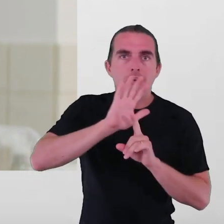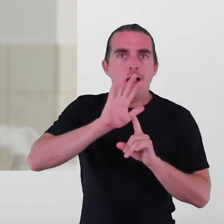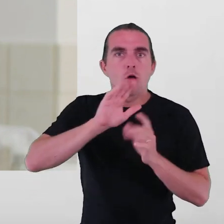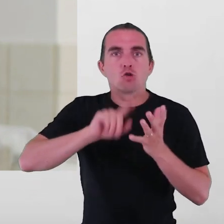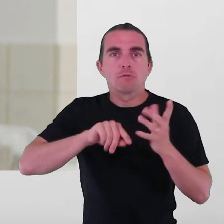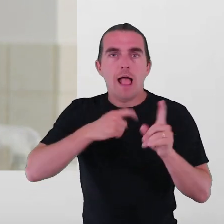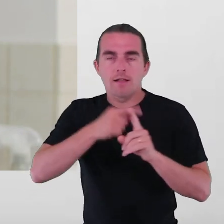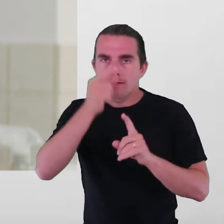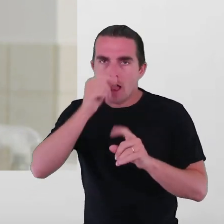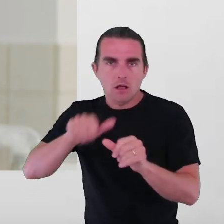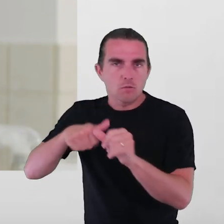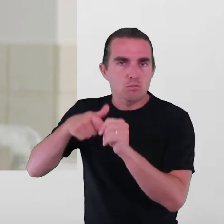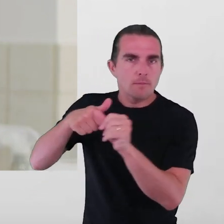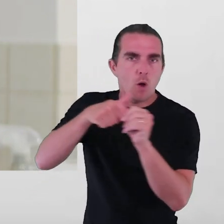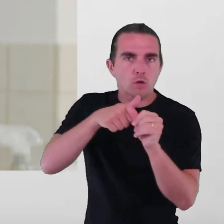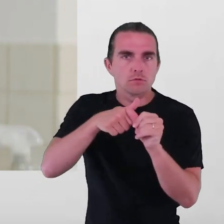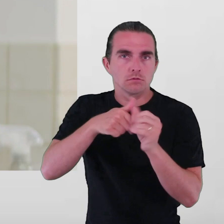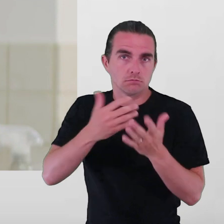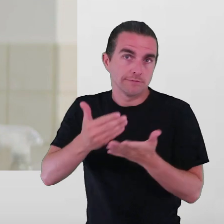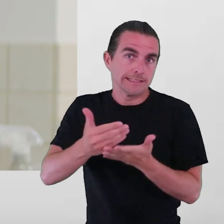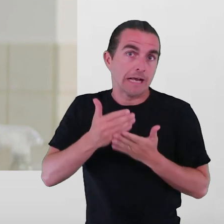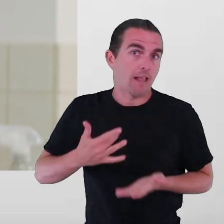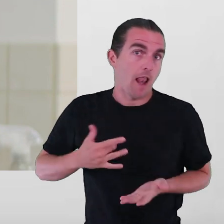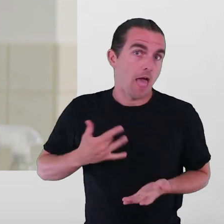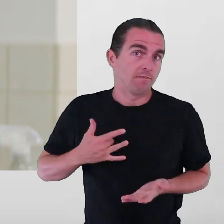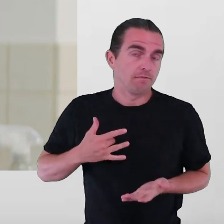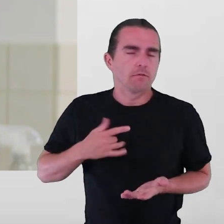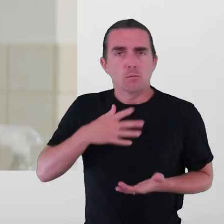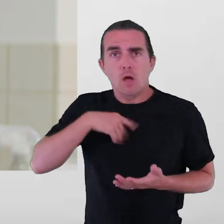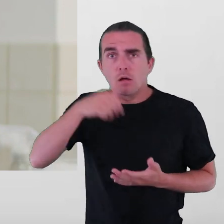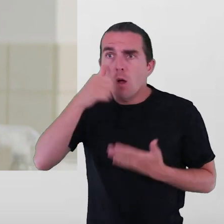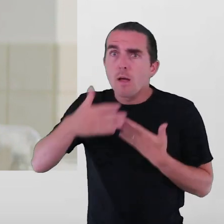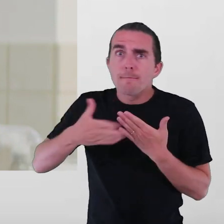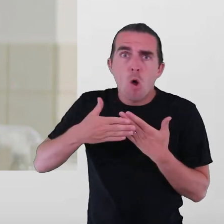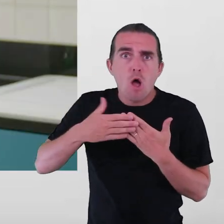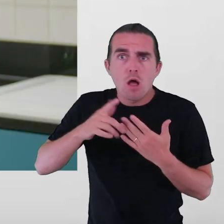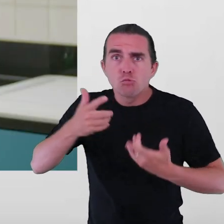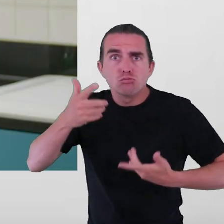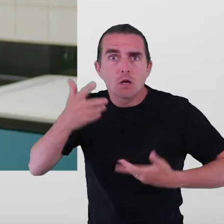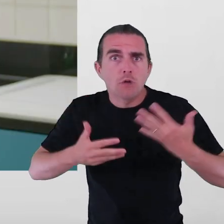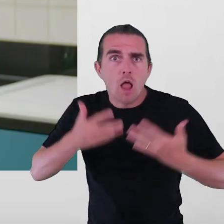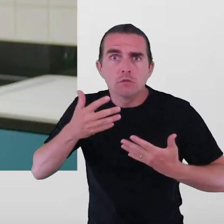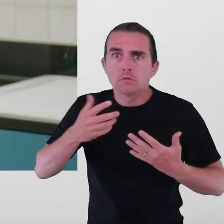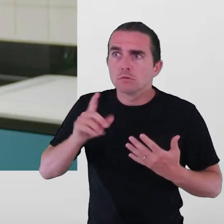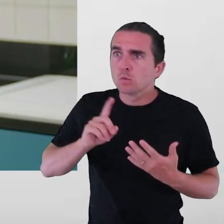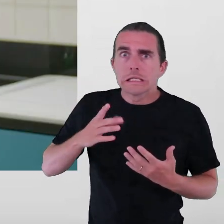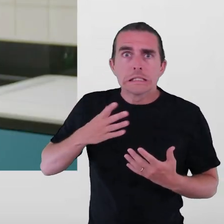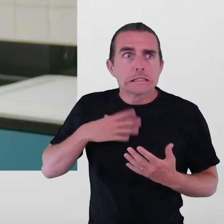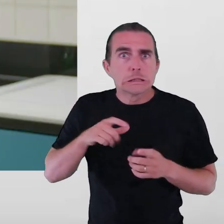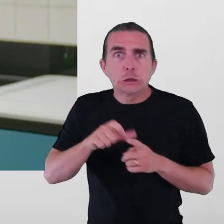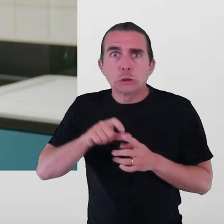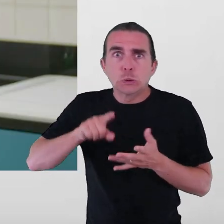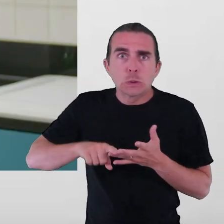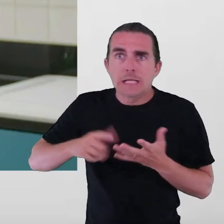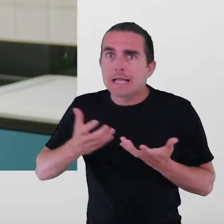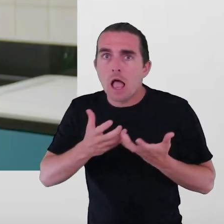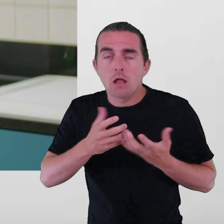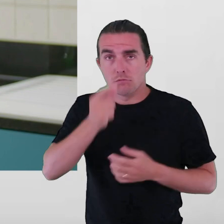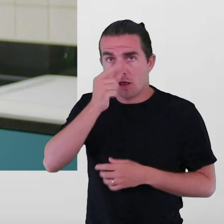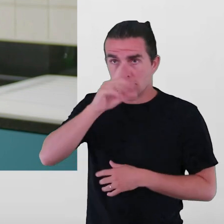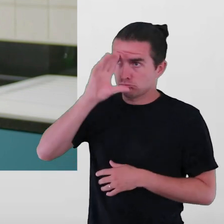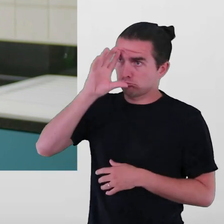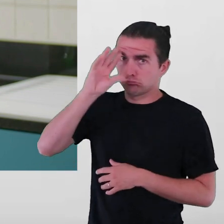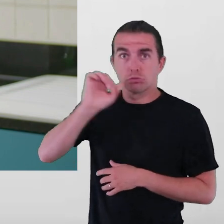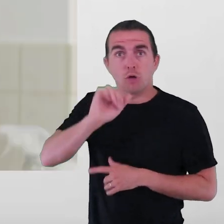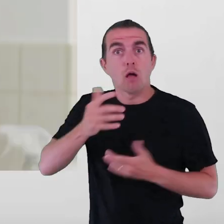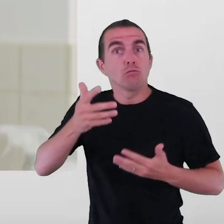support communities across the UK, combat the virus and save lives. You can also find out more about the result and what